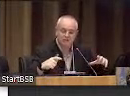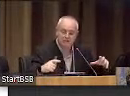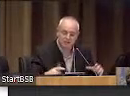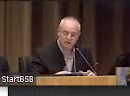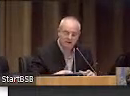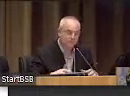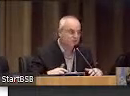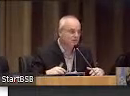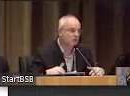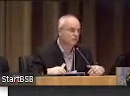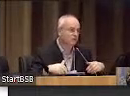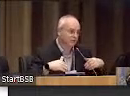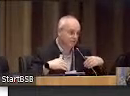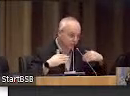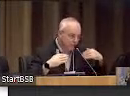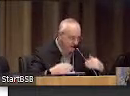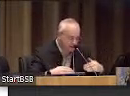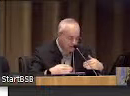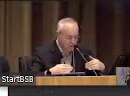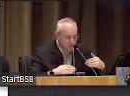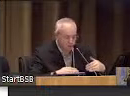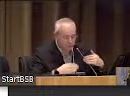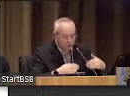Data Hub